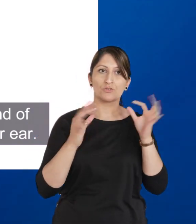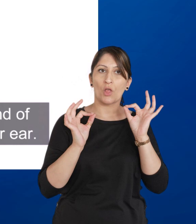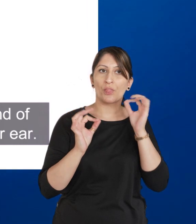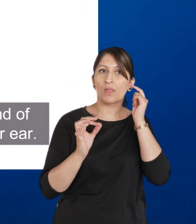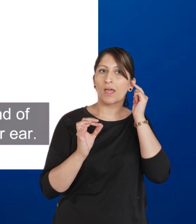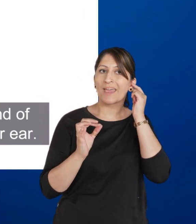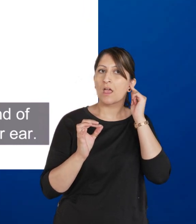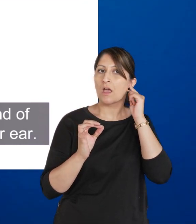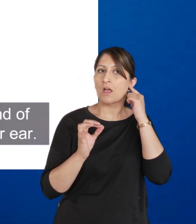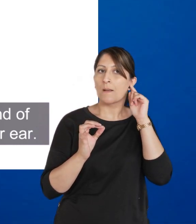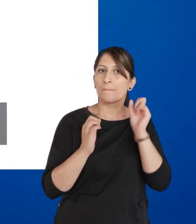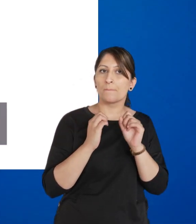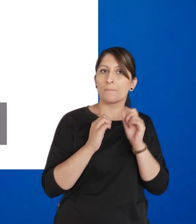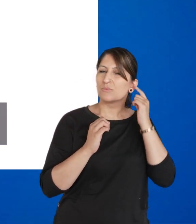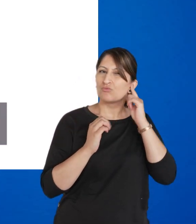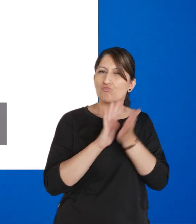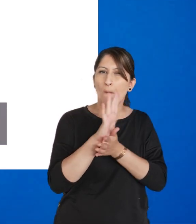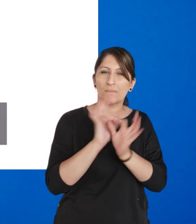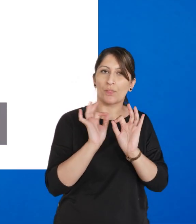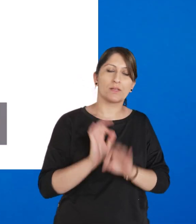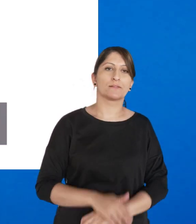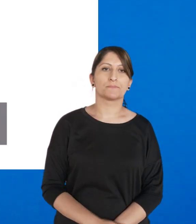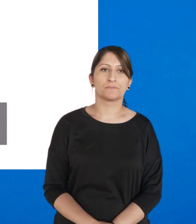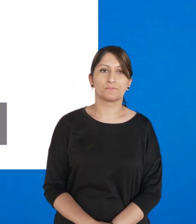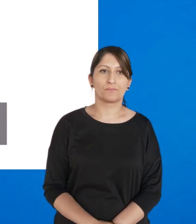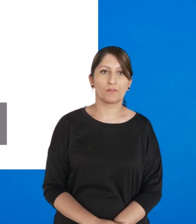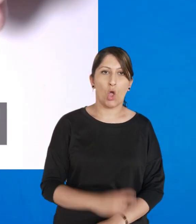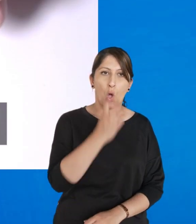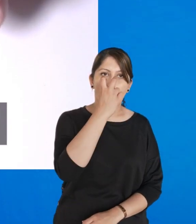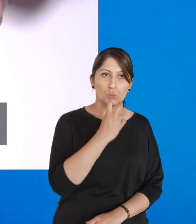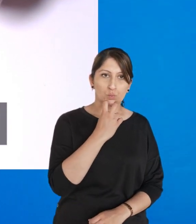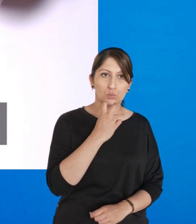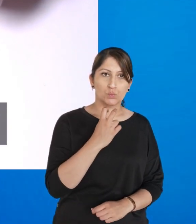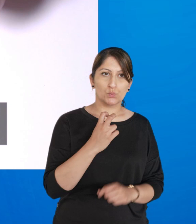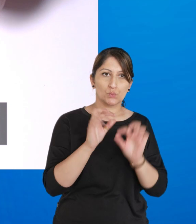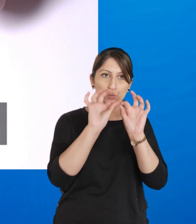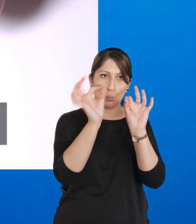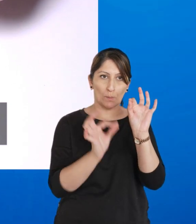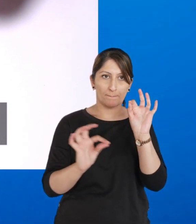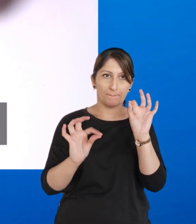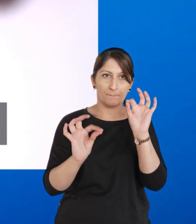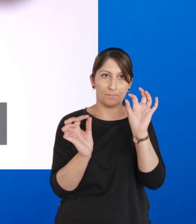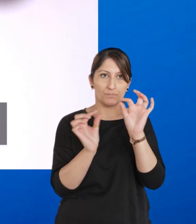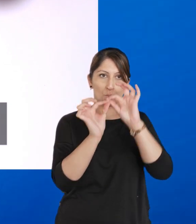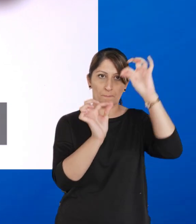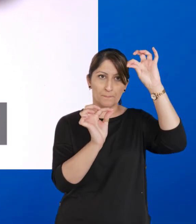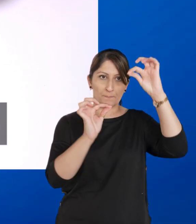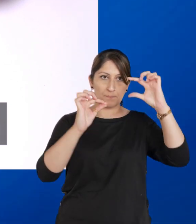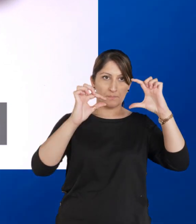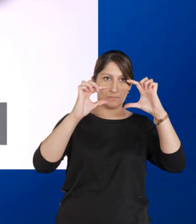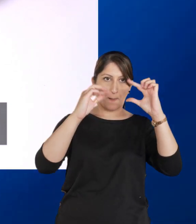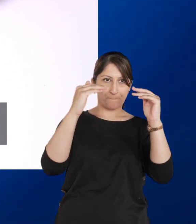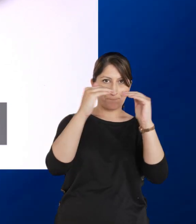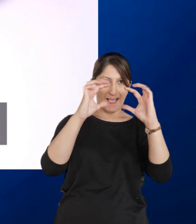ear. You can then use the old piece of tubing to adjust the length of the tube to fit your